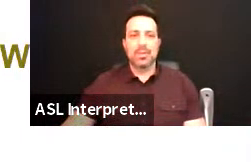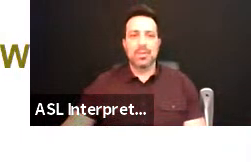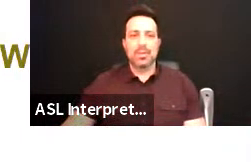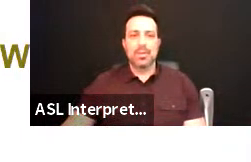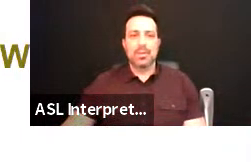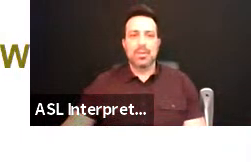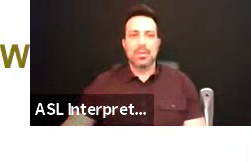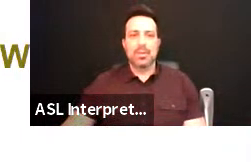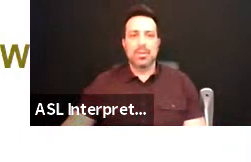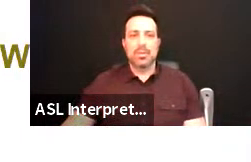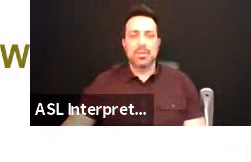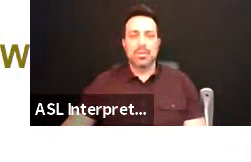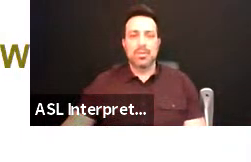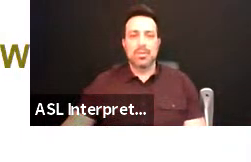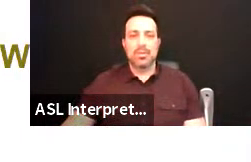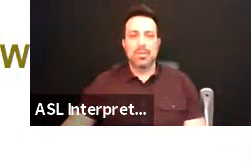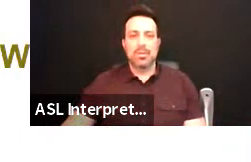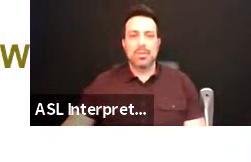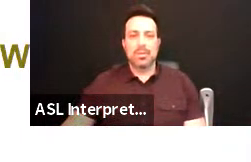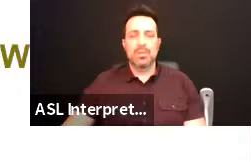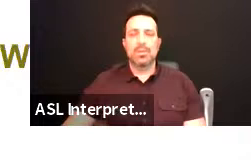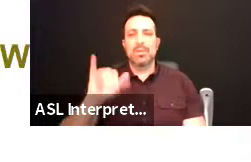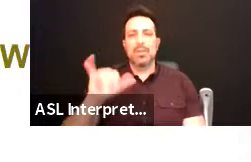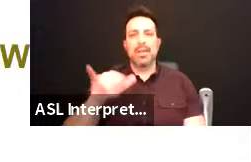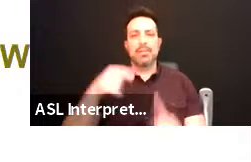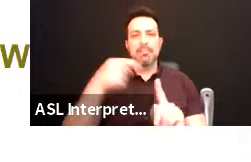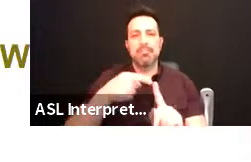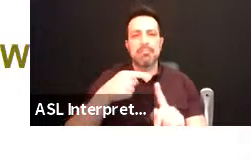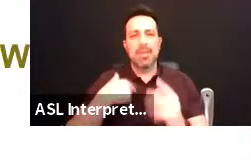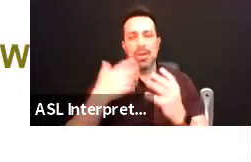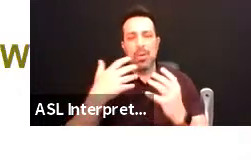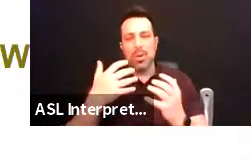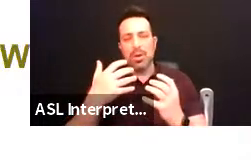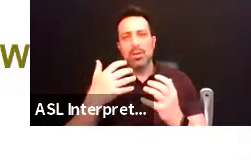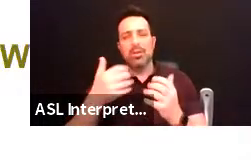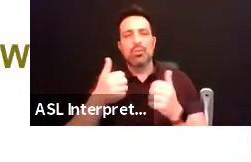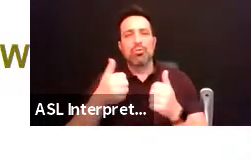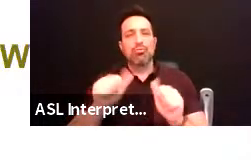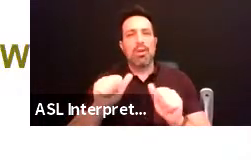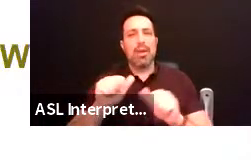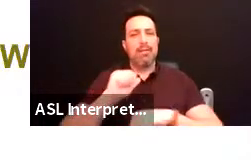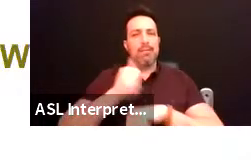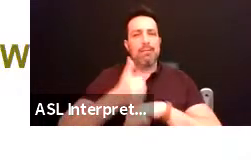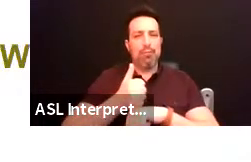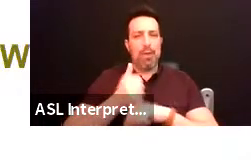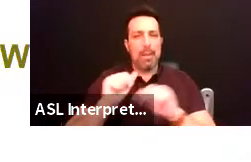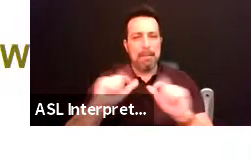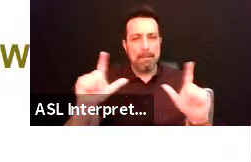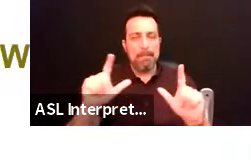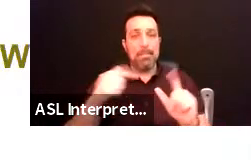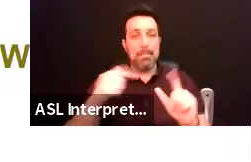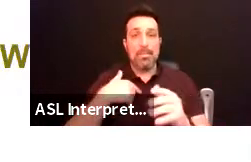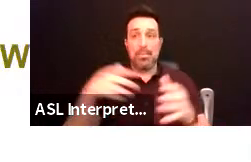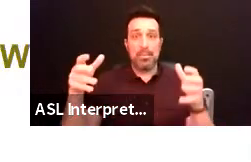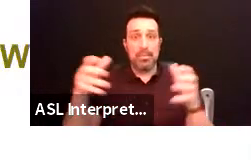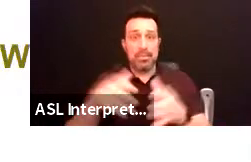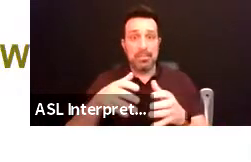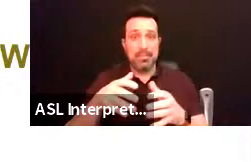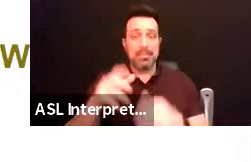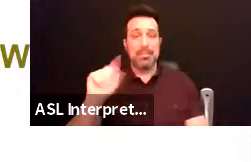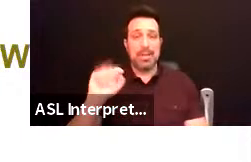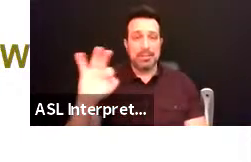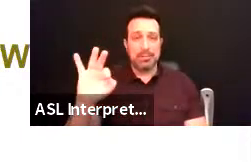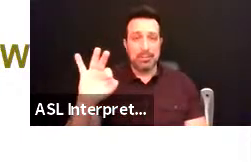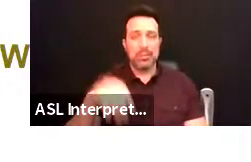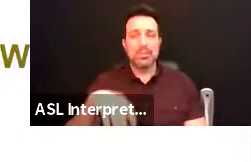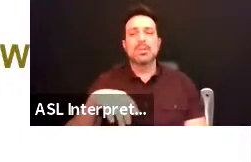So the thing that I want to really try to frame is that when we came together as a task force,